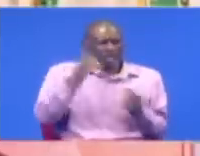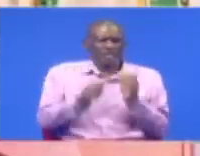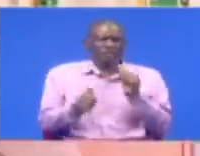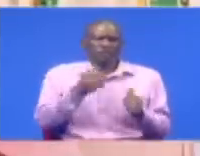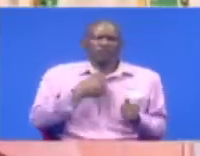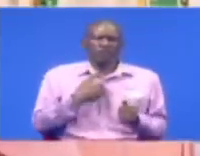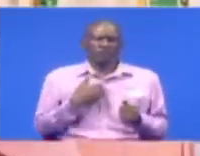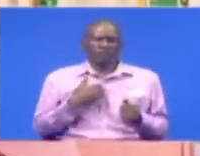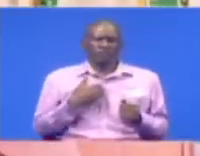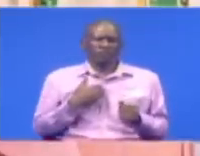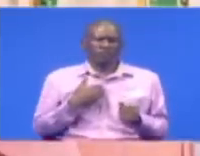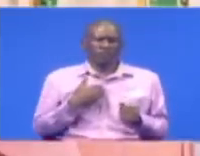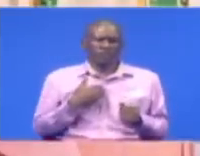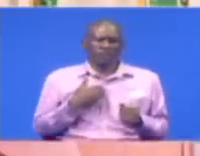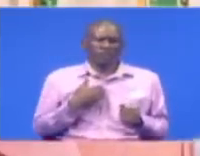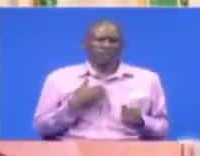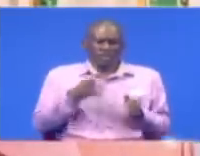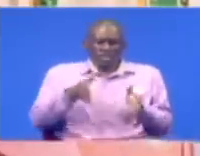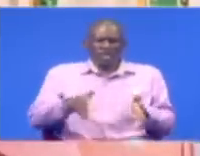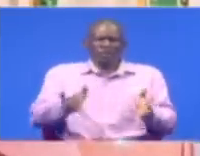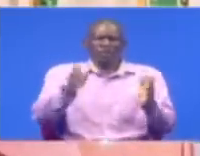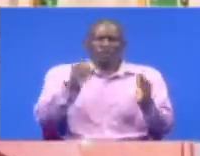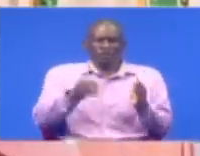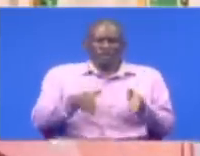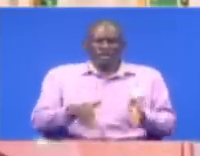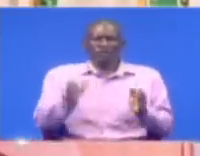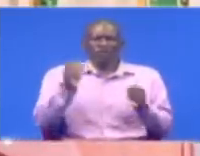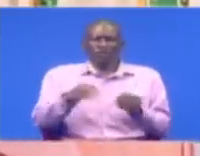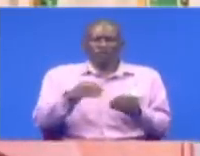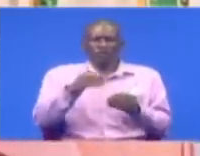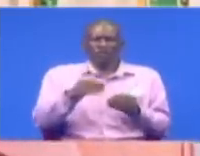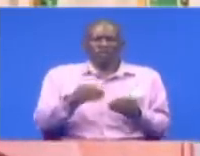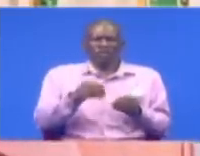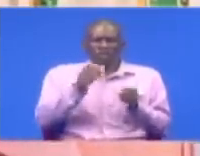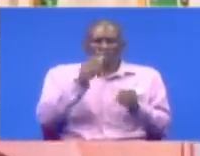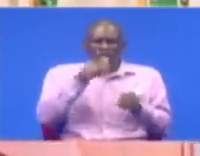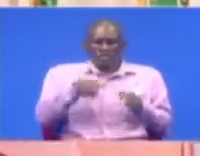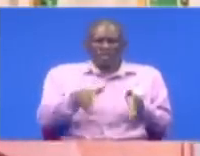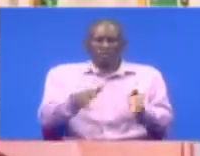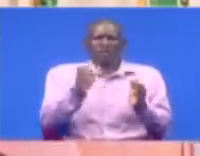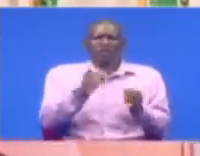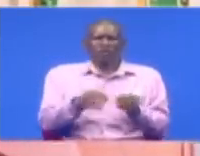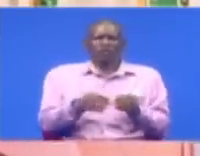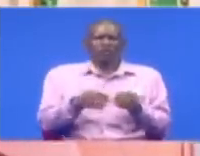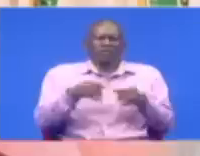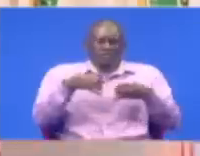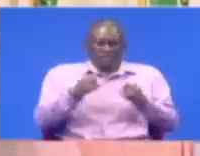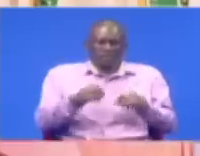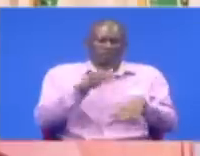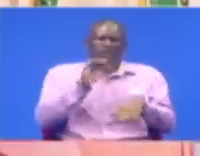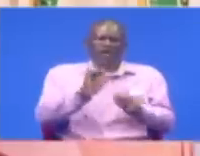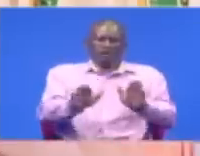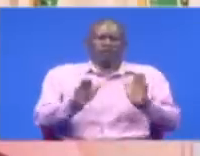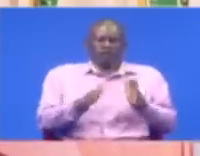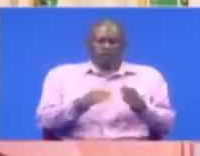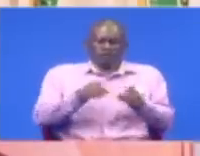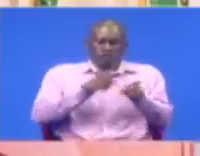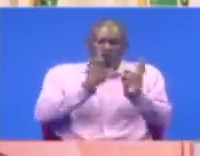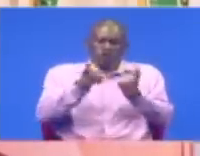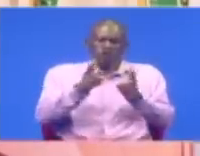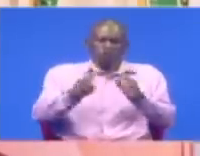have in terms of surmounting the common law capture in order to